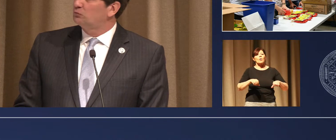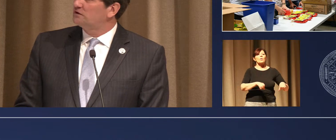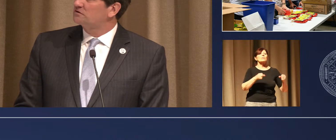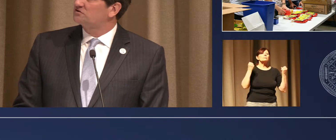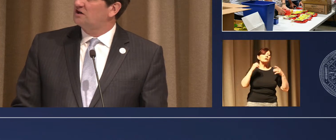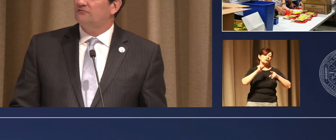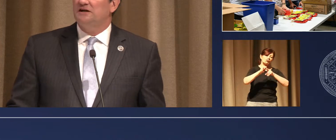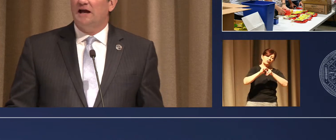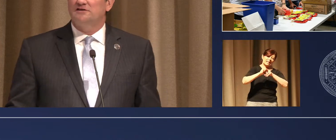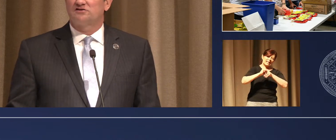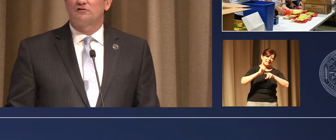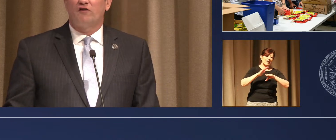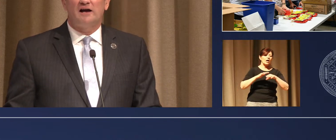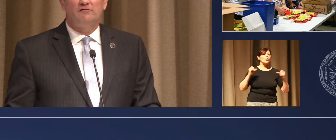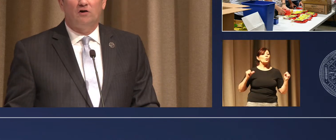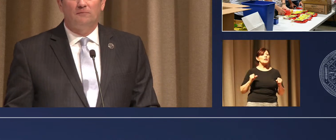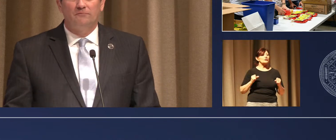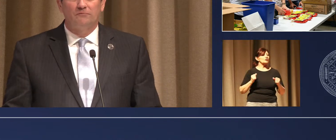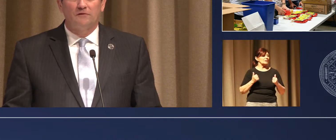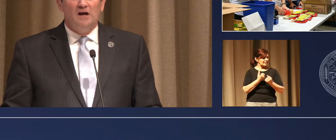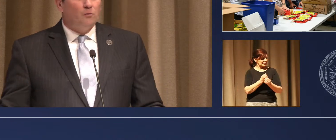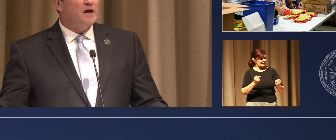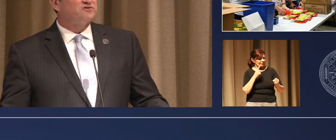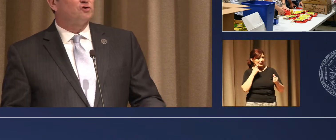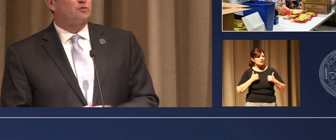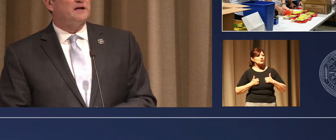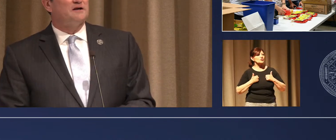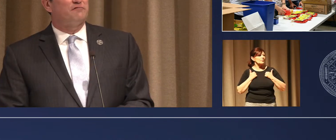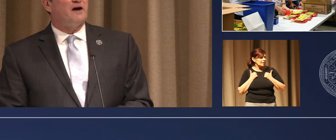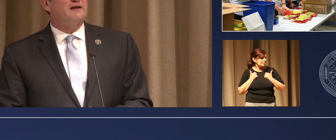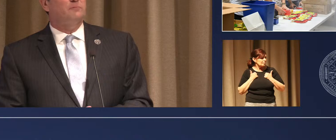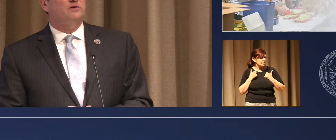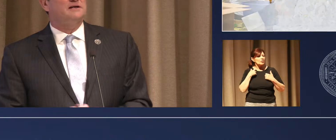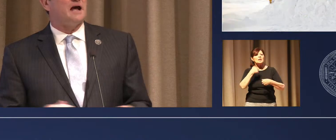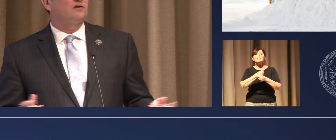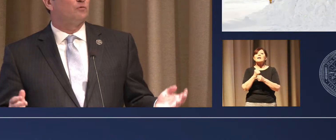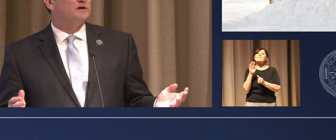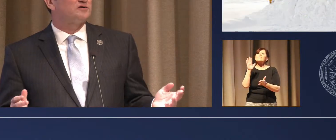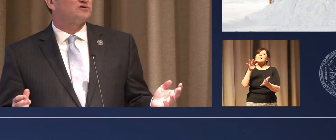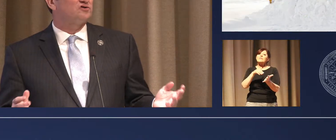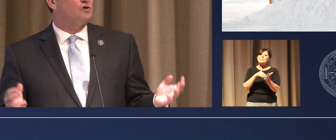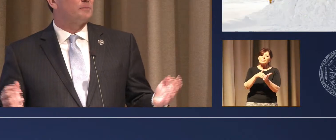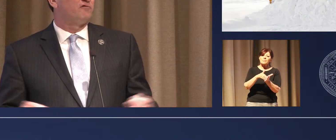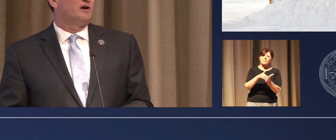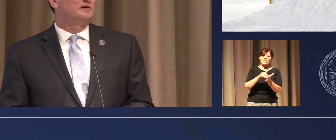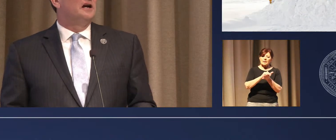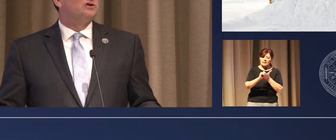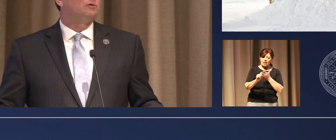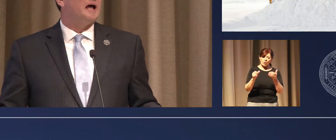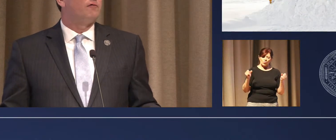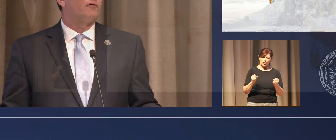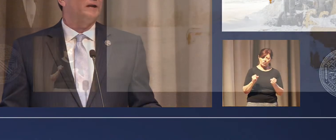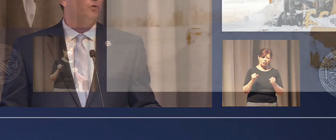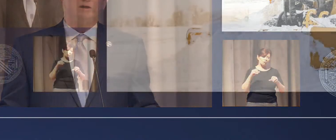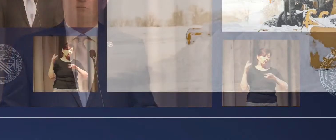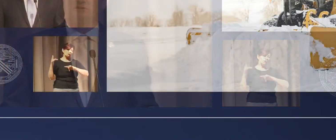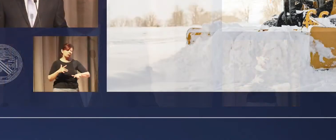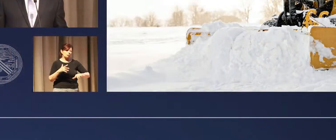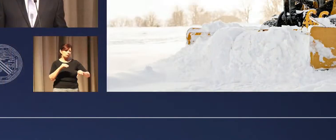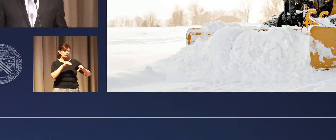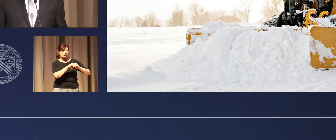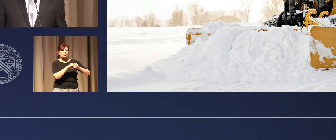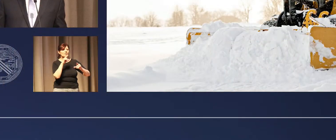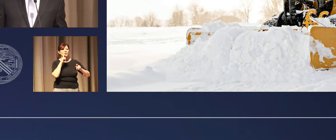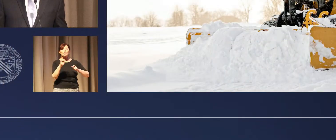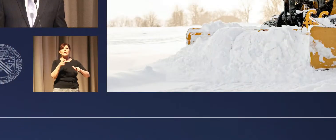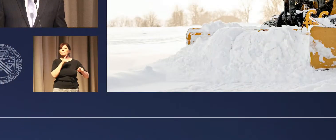trainings on winter safety and survival. We also created a $5 million winter storm fund to allow for a quicker